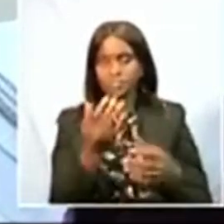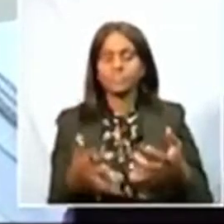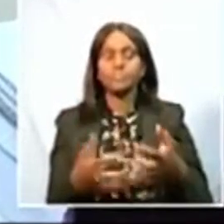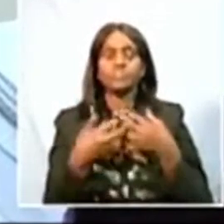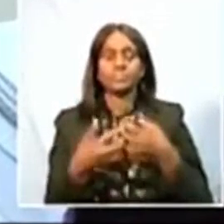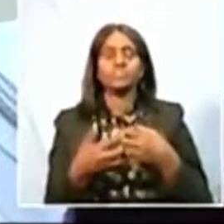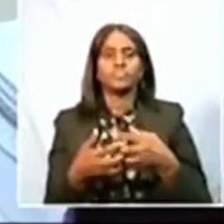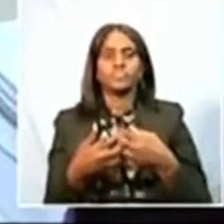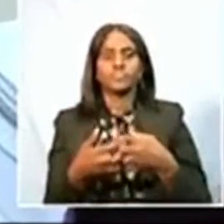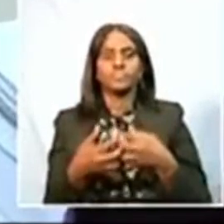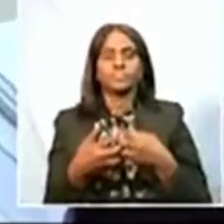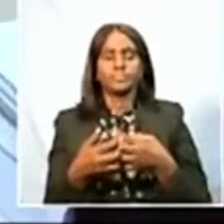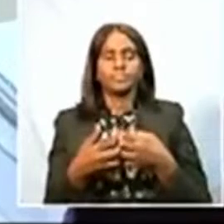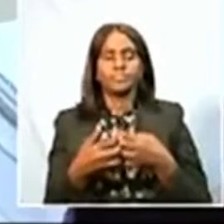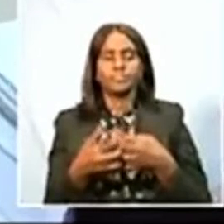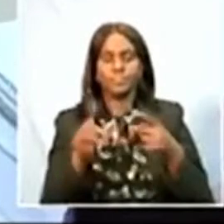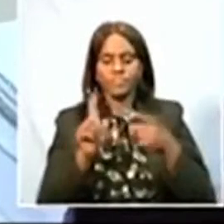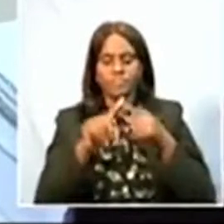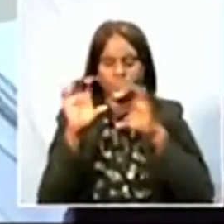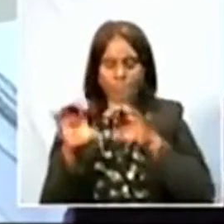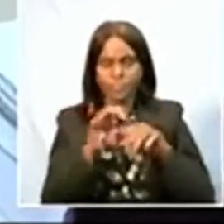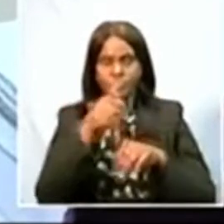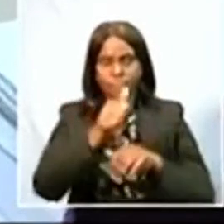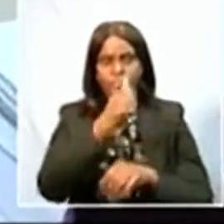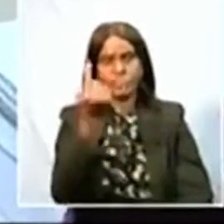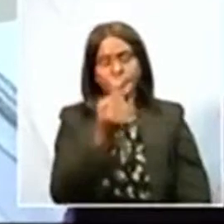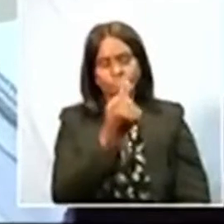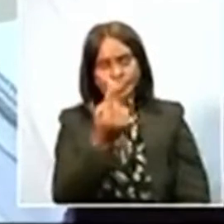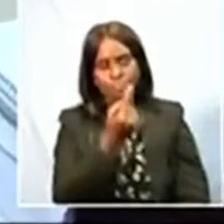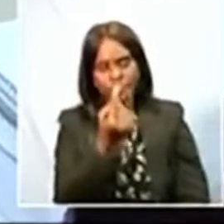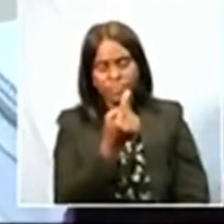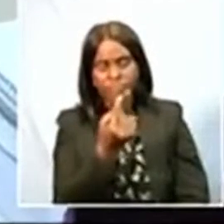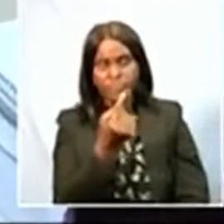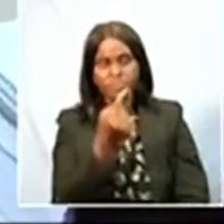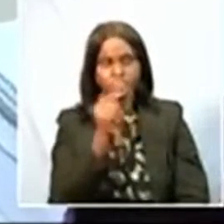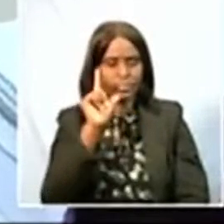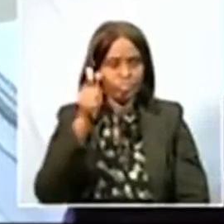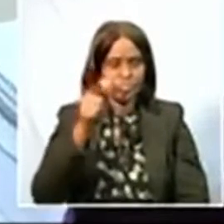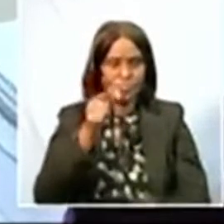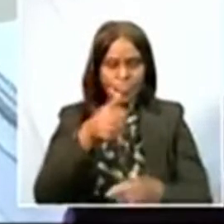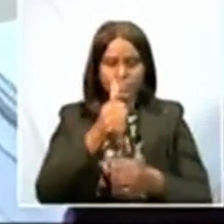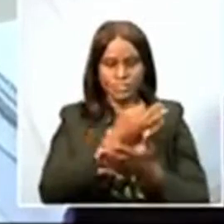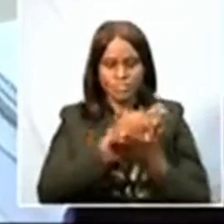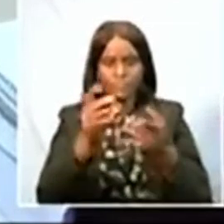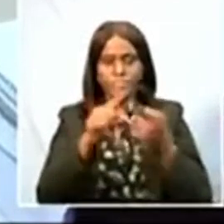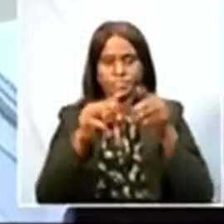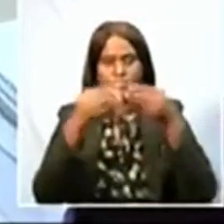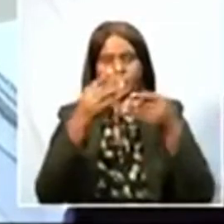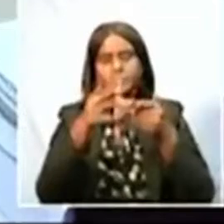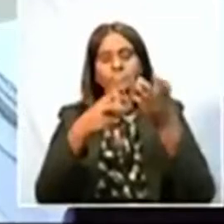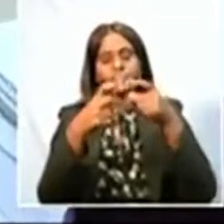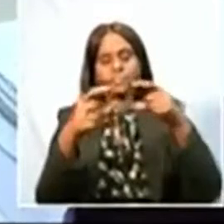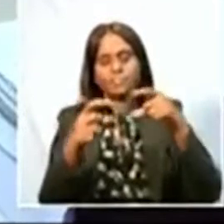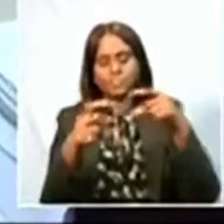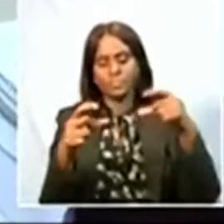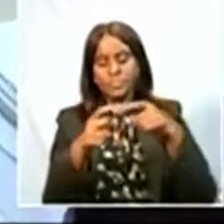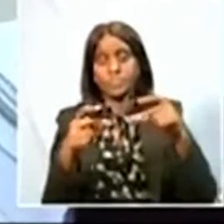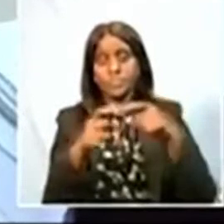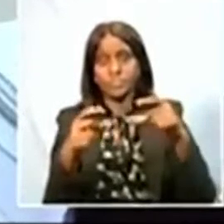machinery to do it on their own, later on failing to give you receipts?